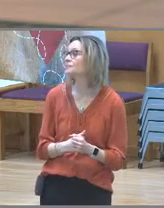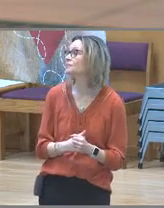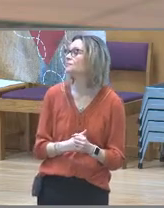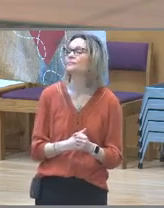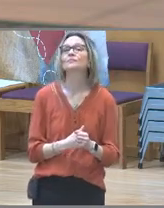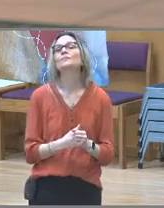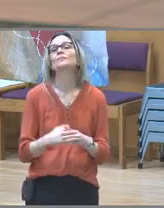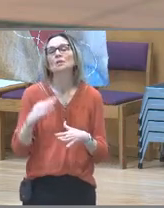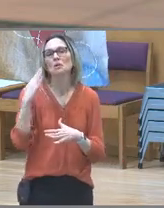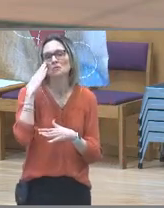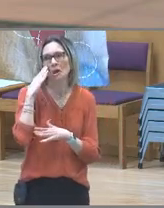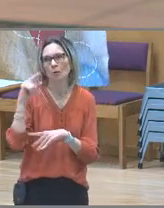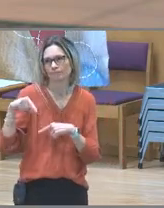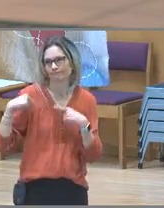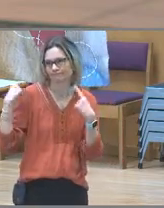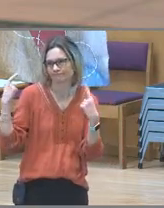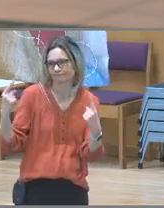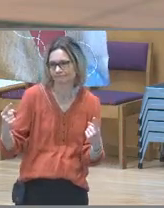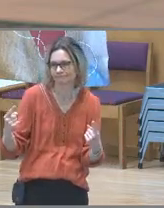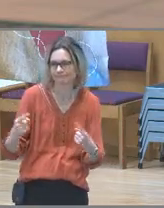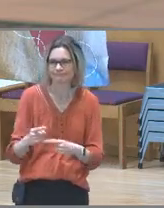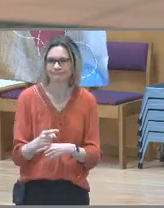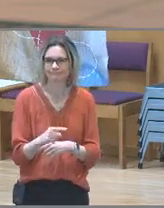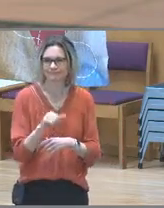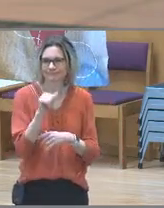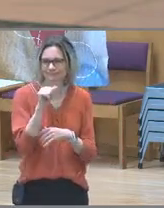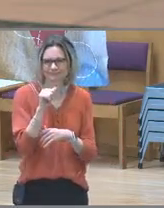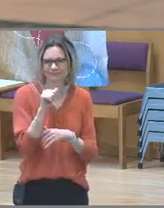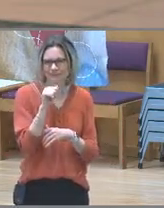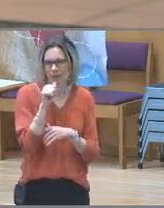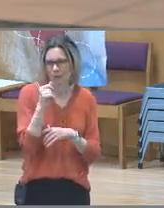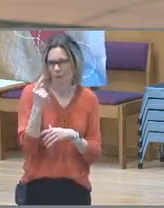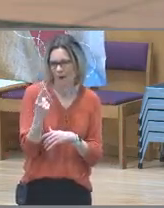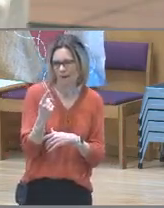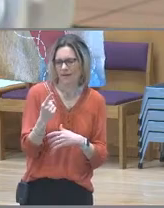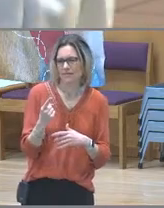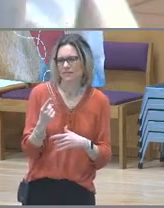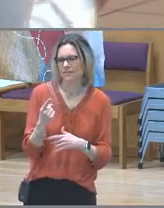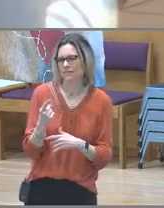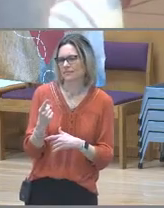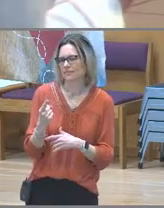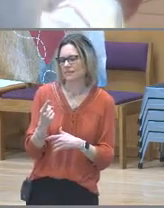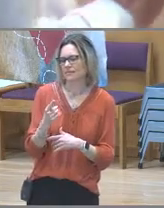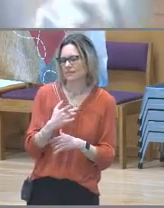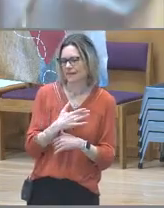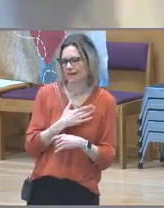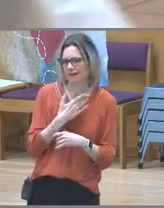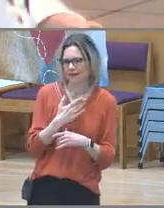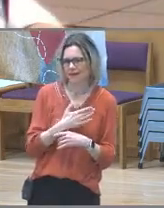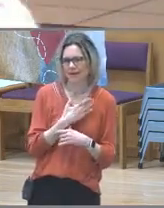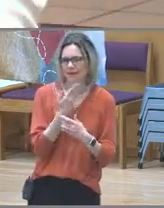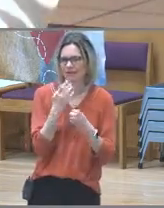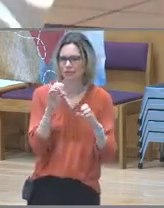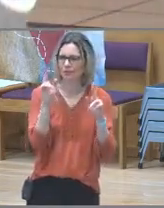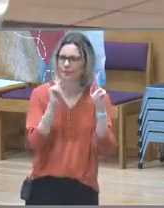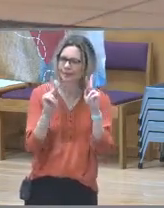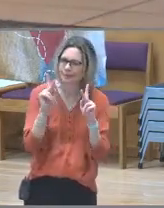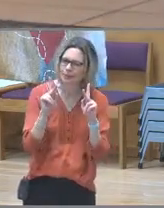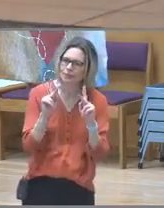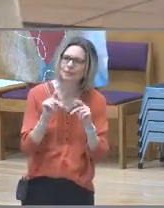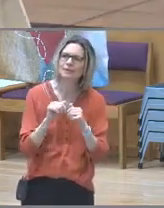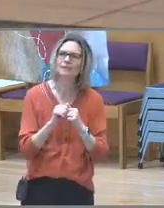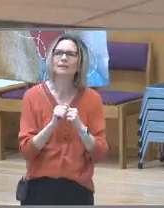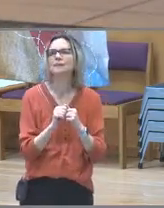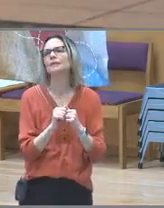people. And the reason I say that is not because I want you to believe like me, but it is a conviction that I